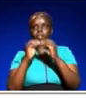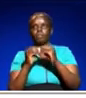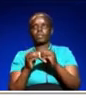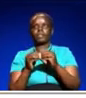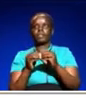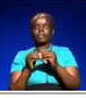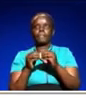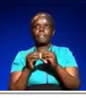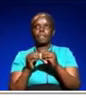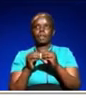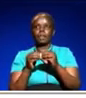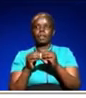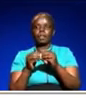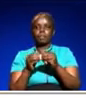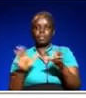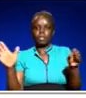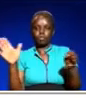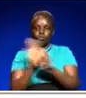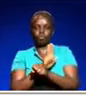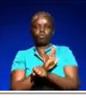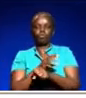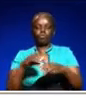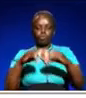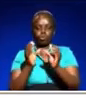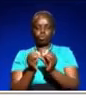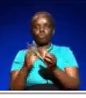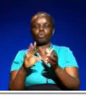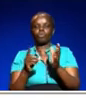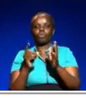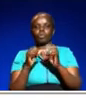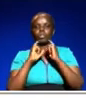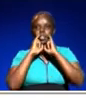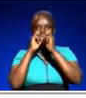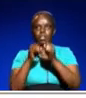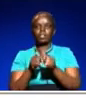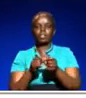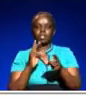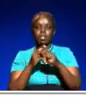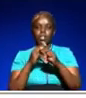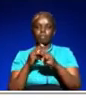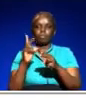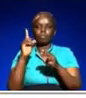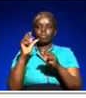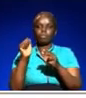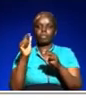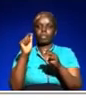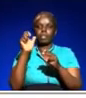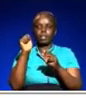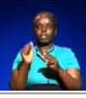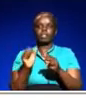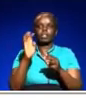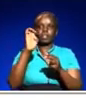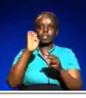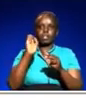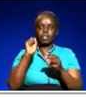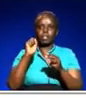points, but the complete set of the data is known as the data set. To calculate the